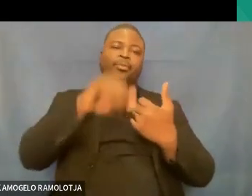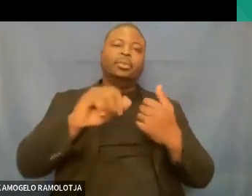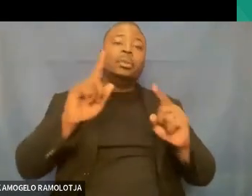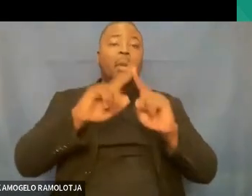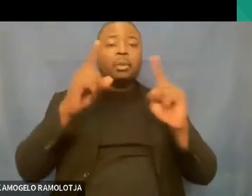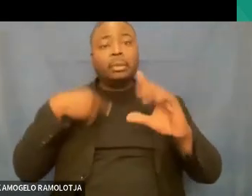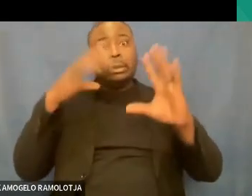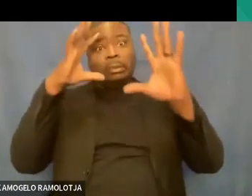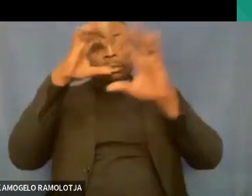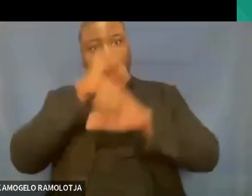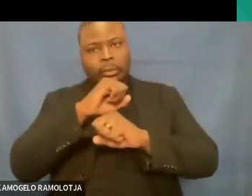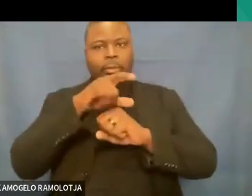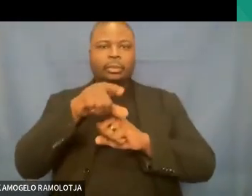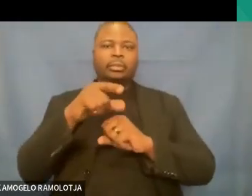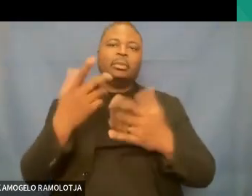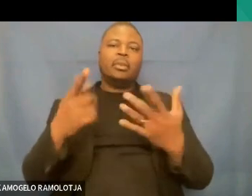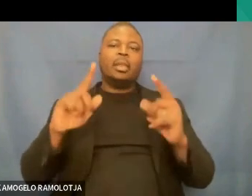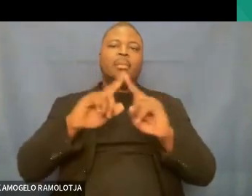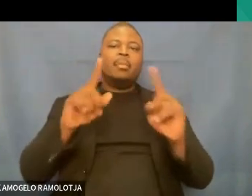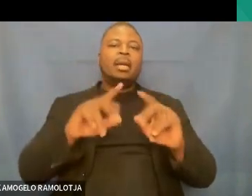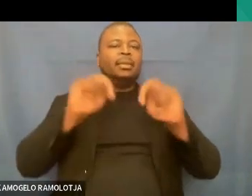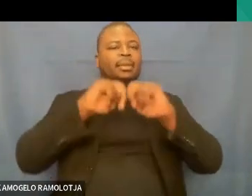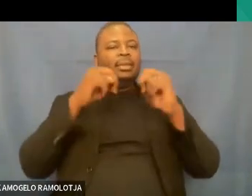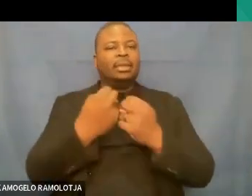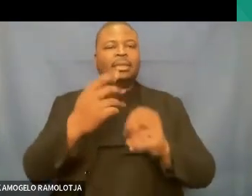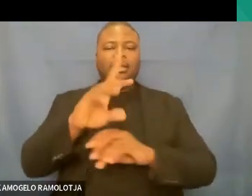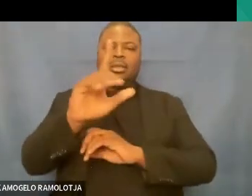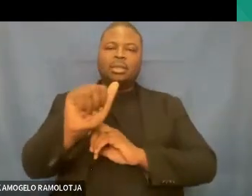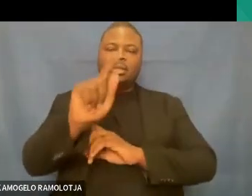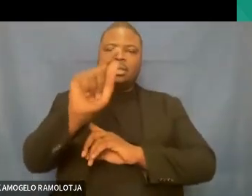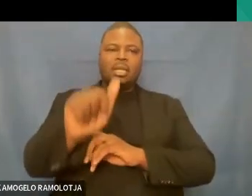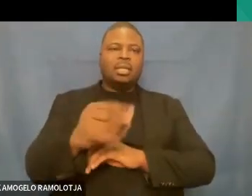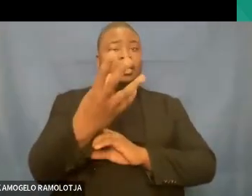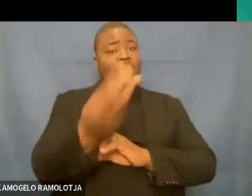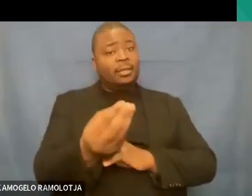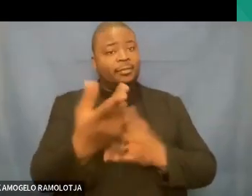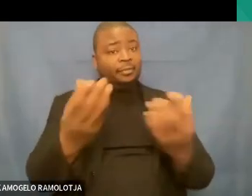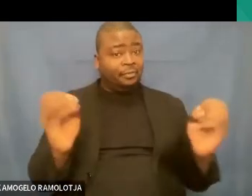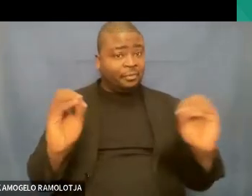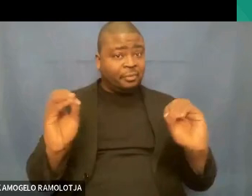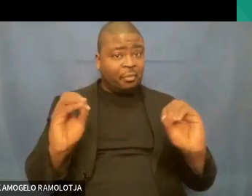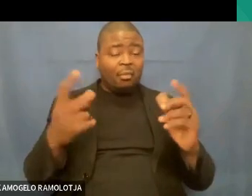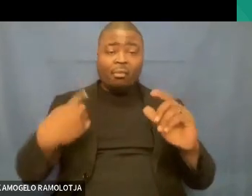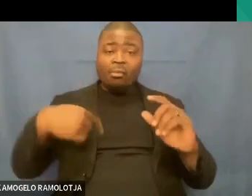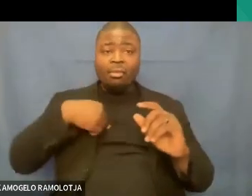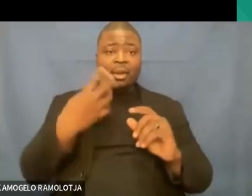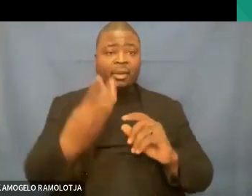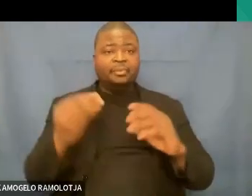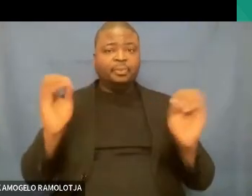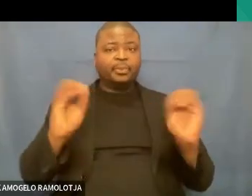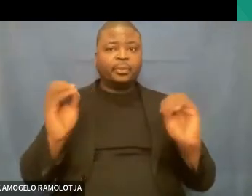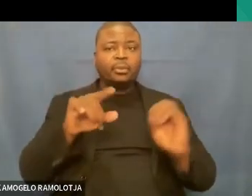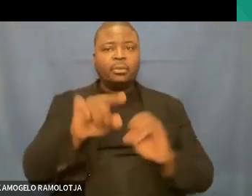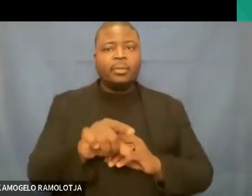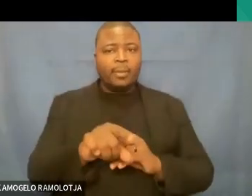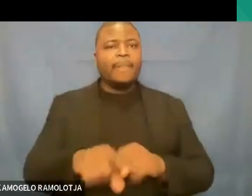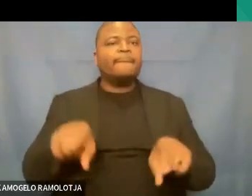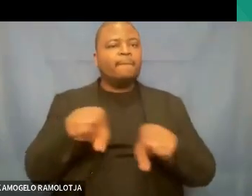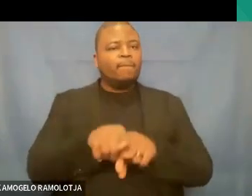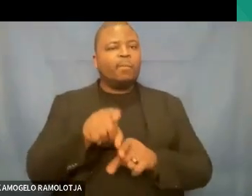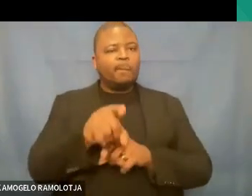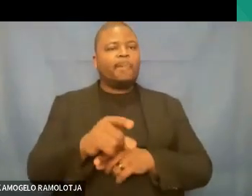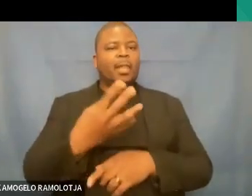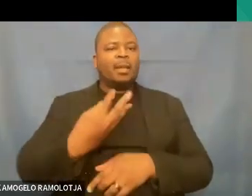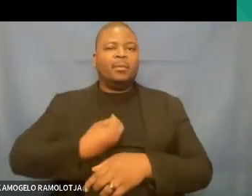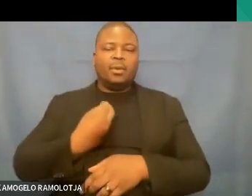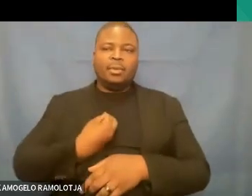estimates, and we do not have national data on the extent of or the prevalence of drug use among minors, which doesn't mean that there